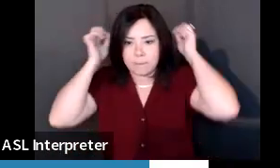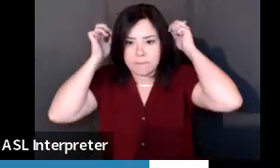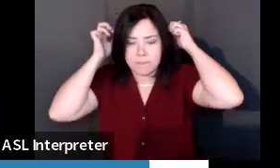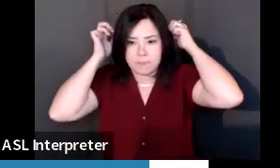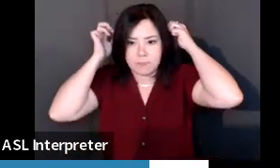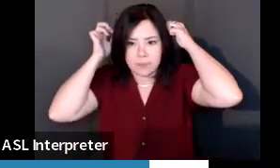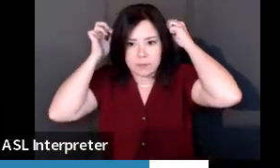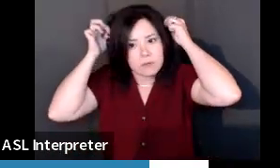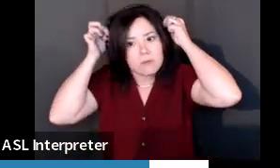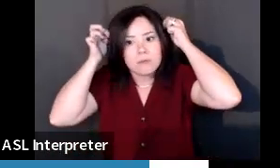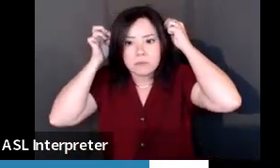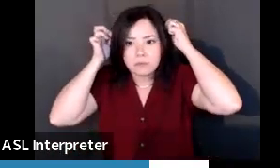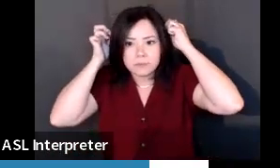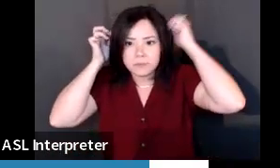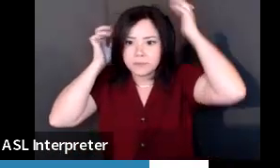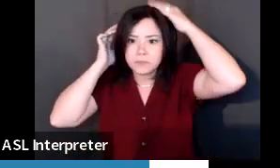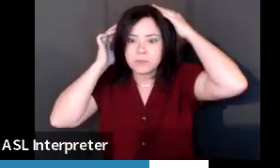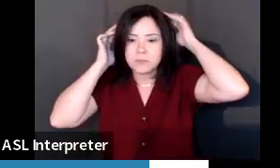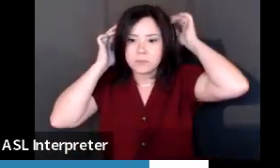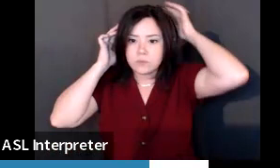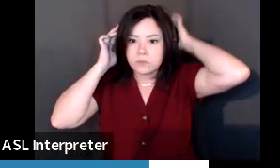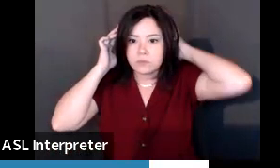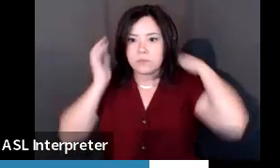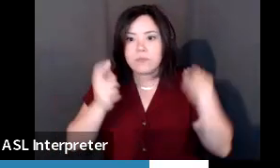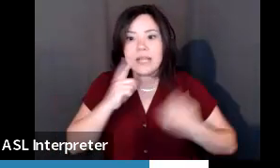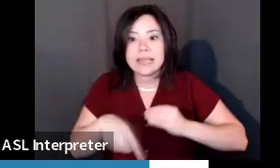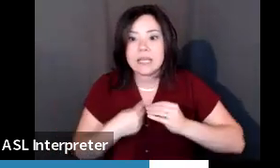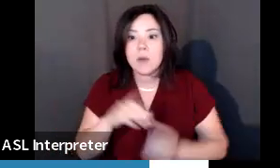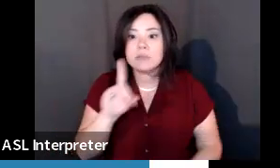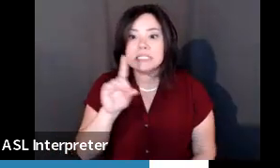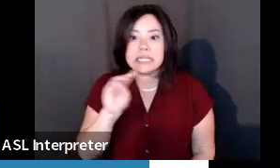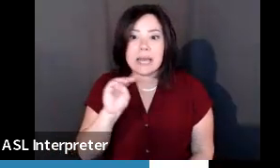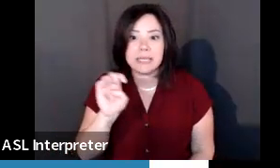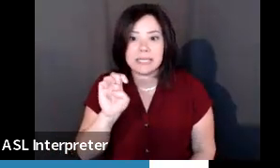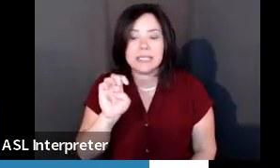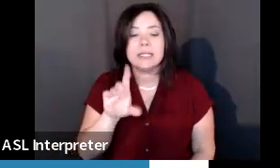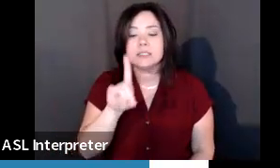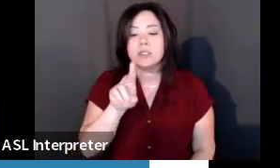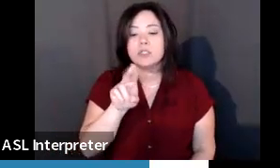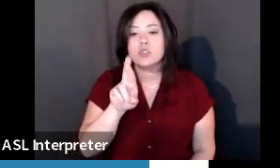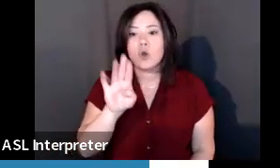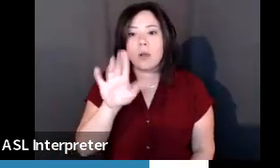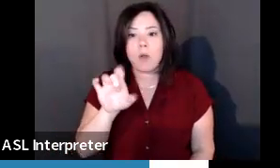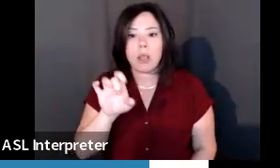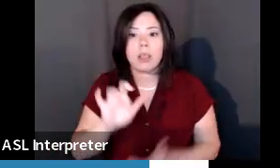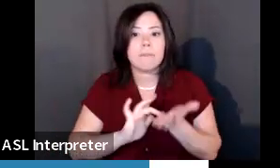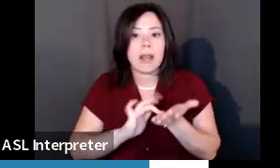And think about consideration of DME, which that's durable medical equipment.